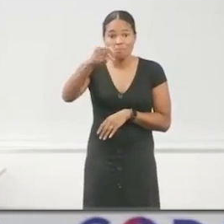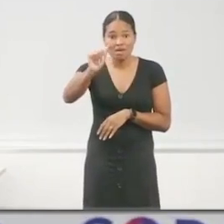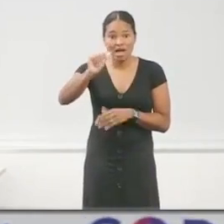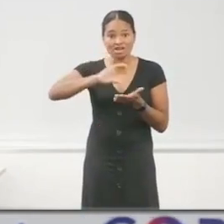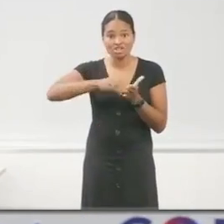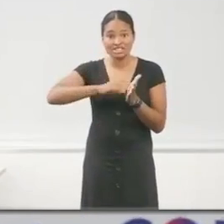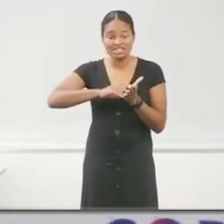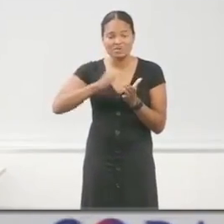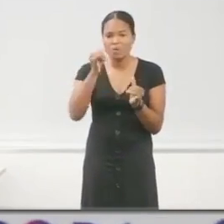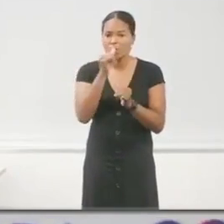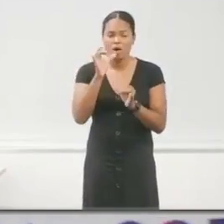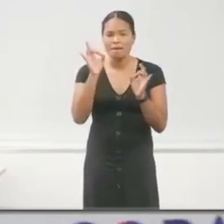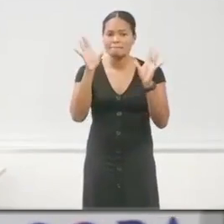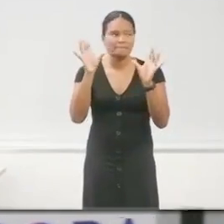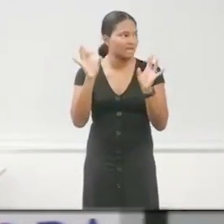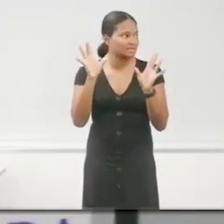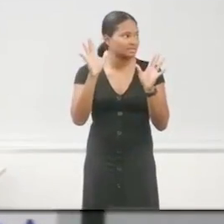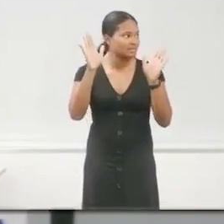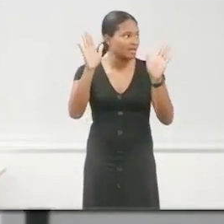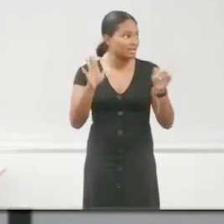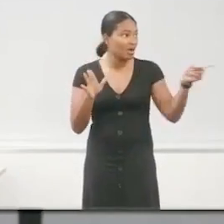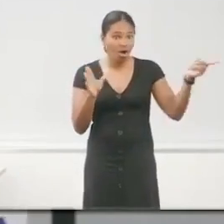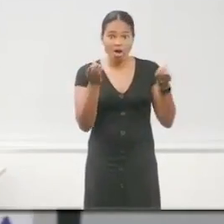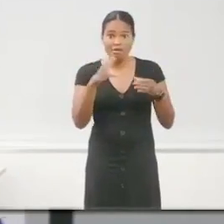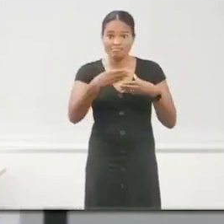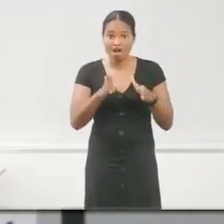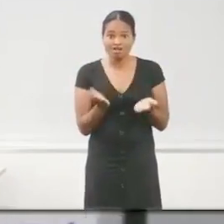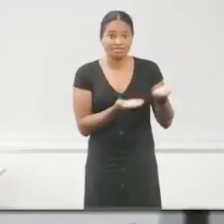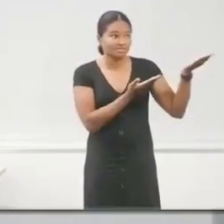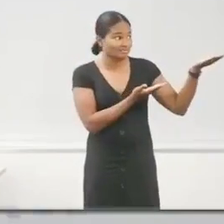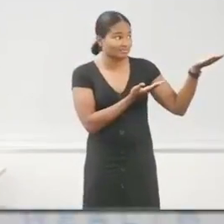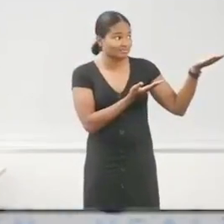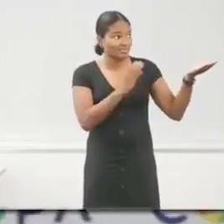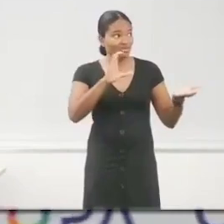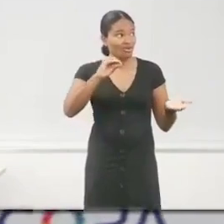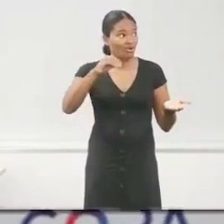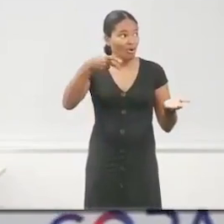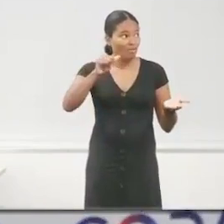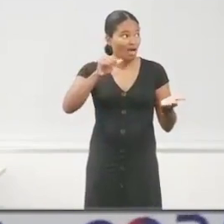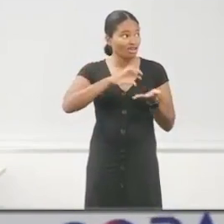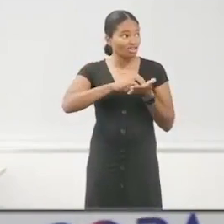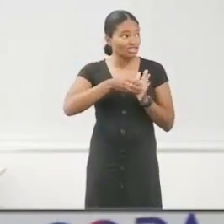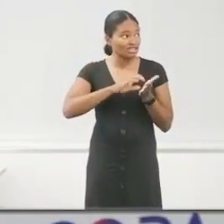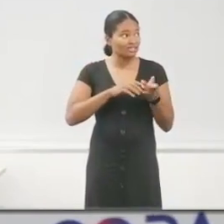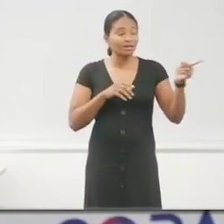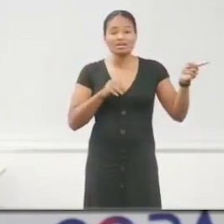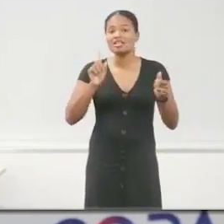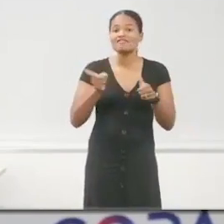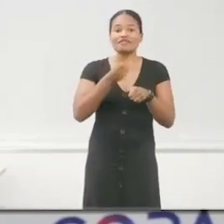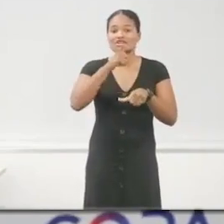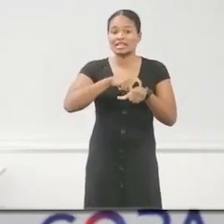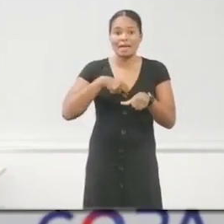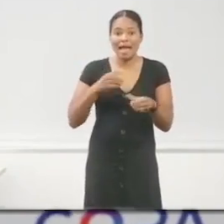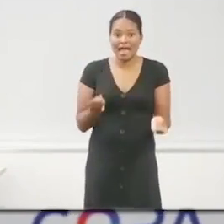a... Here's the Copa cookies. Oh, Copa cookies. By the way, this is the first time I've had them in my hand where I haven't eaten